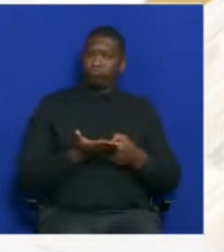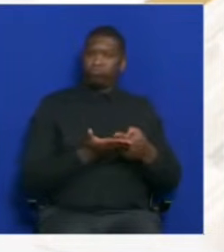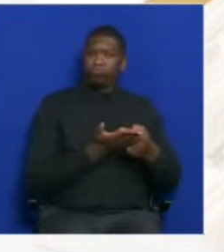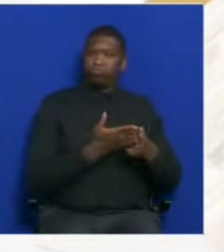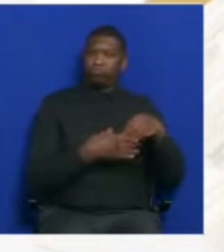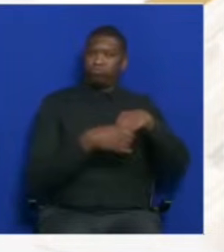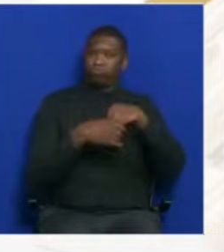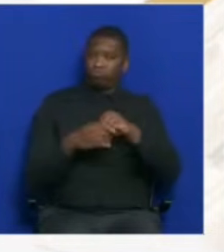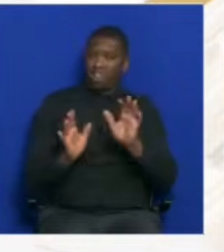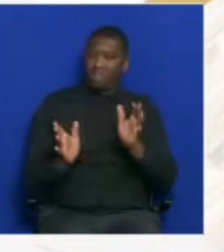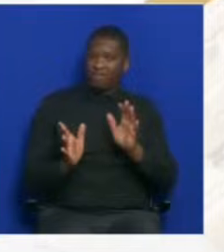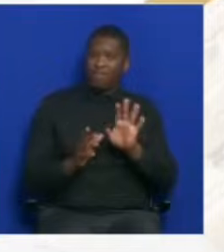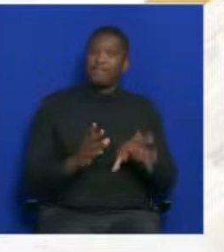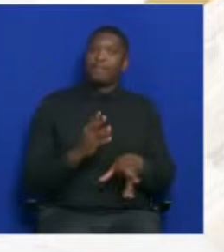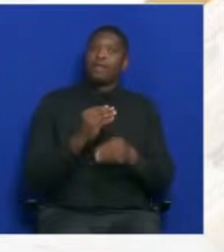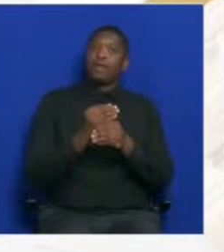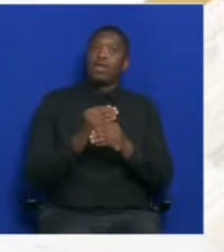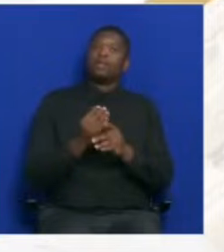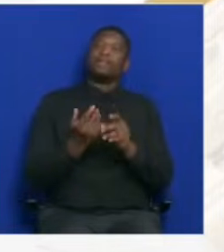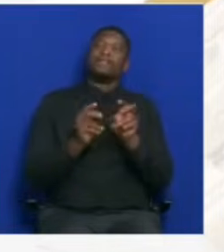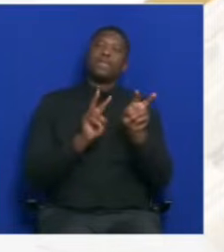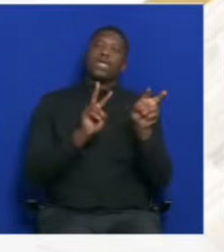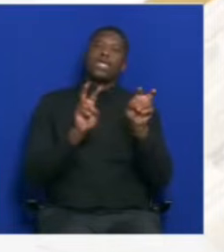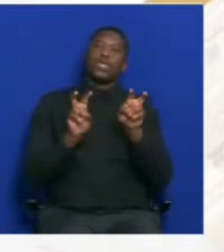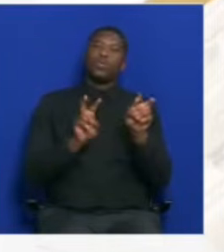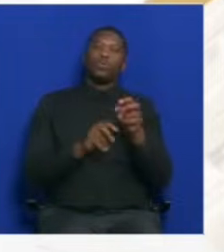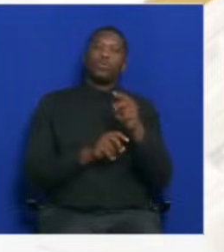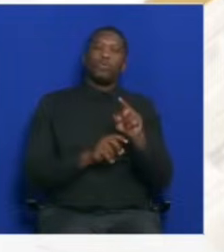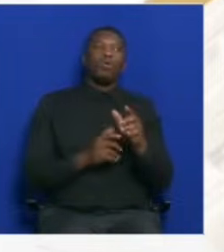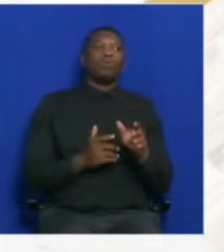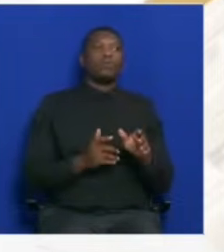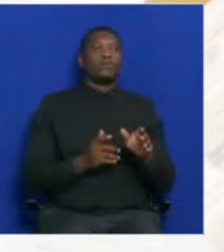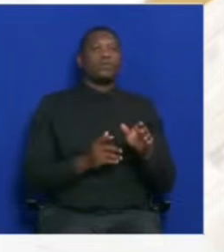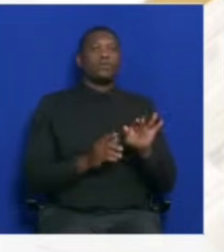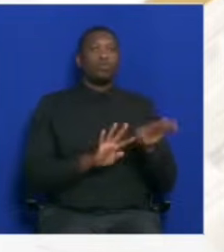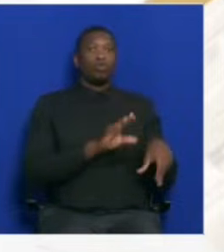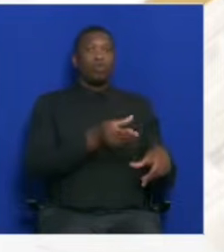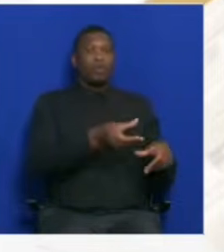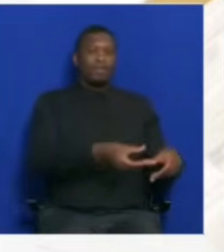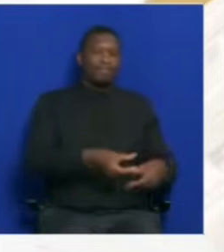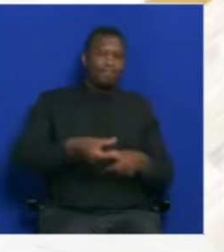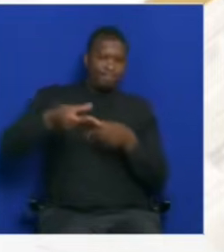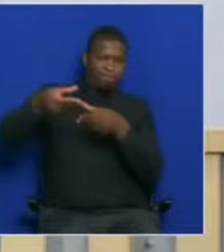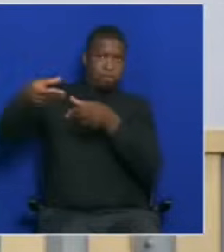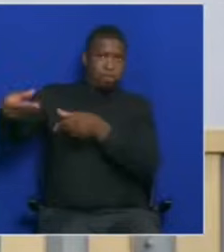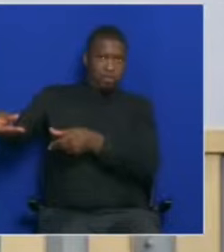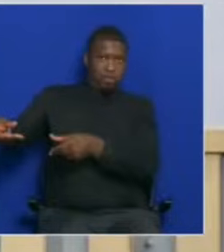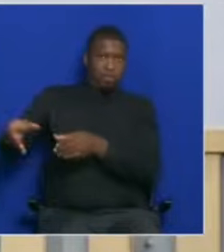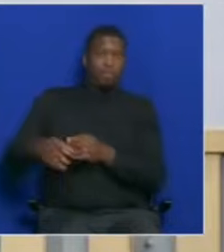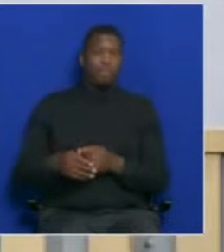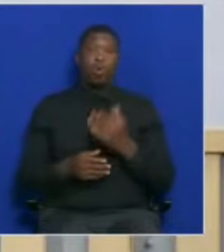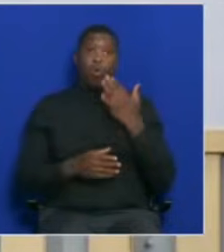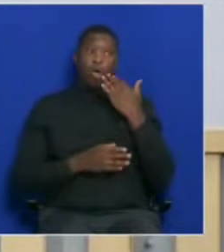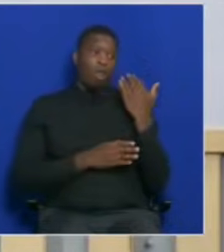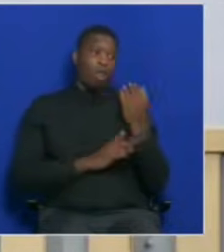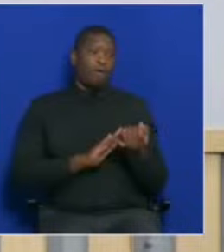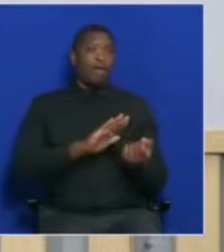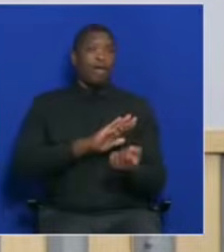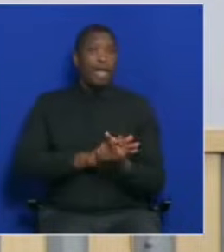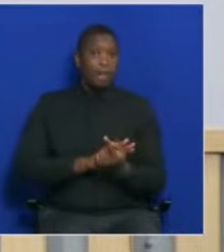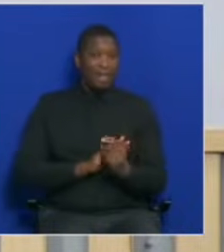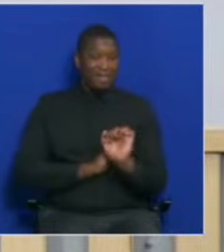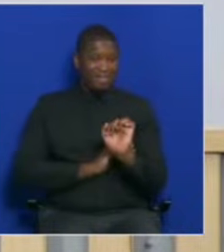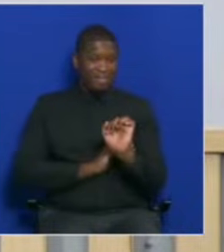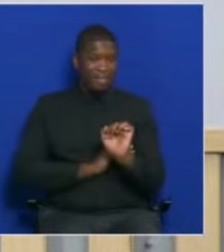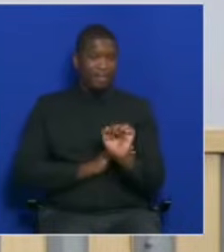the issue of the handover of the dockets. At the time when this happened, I